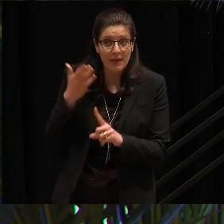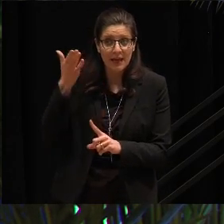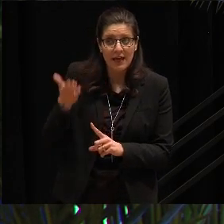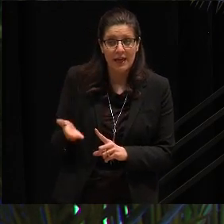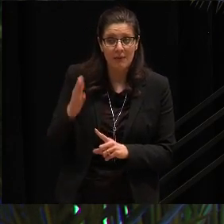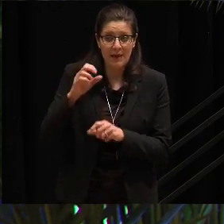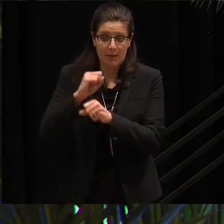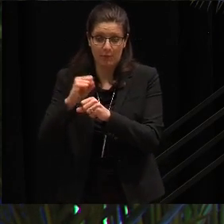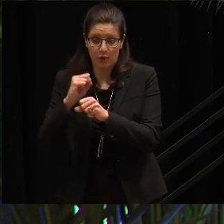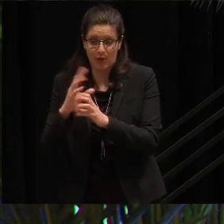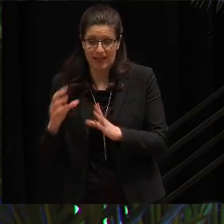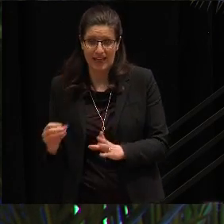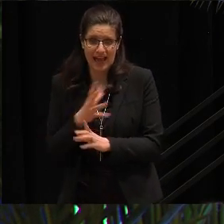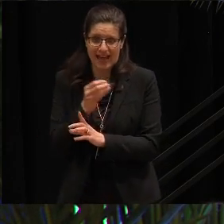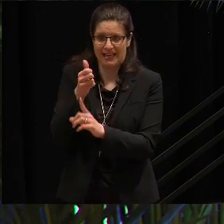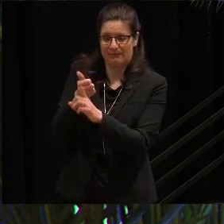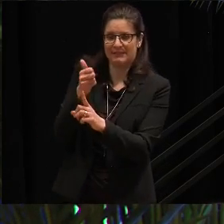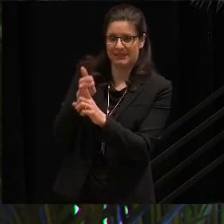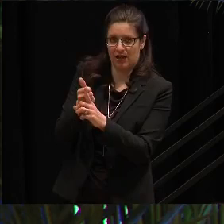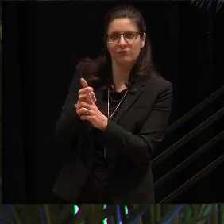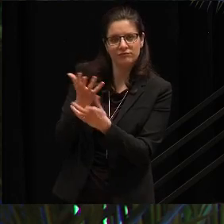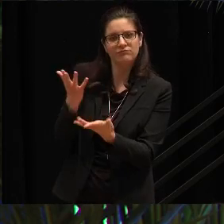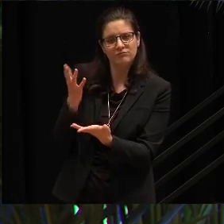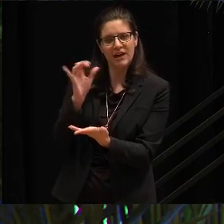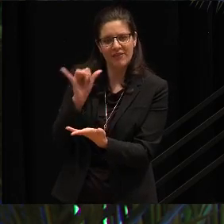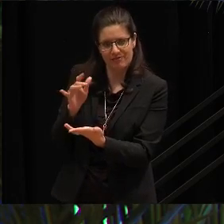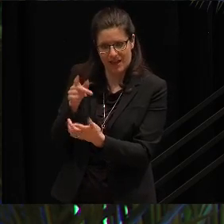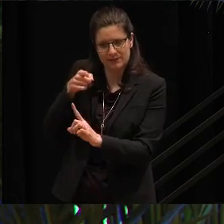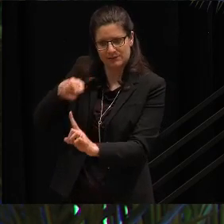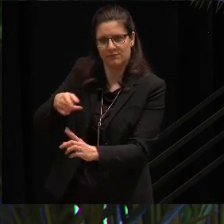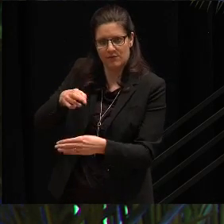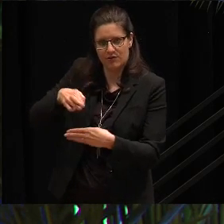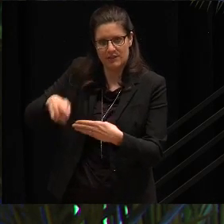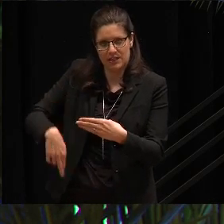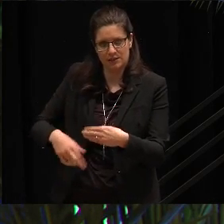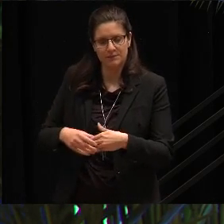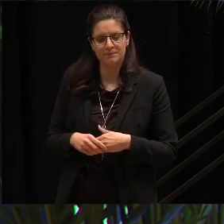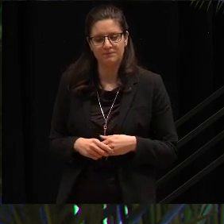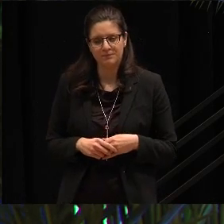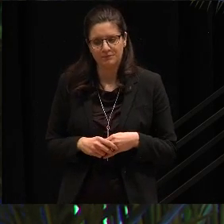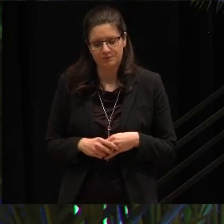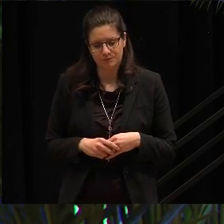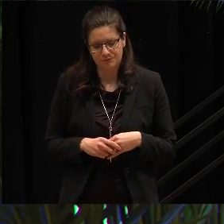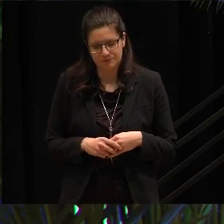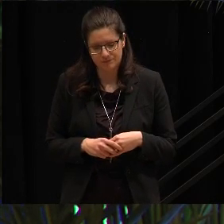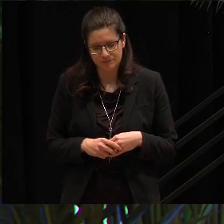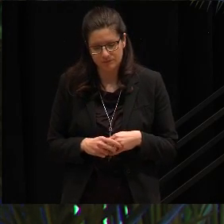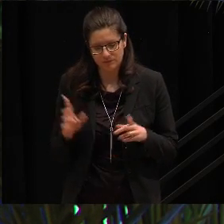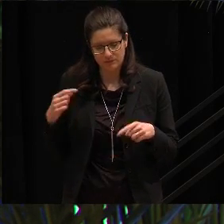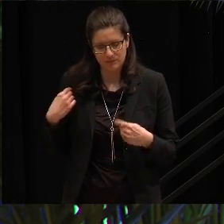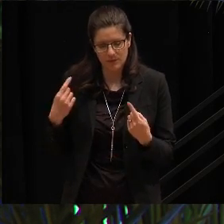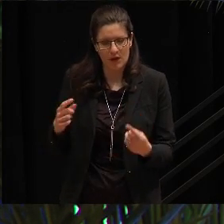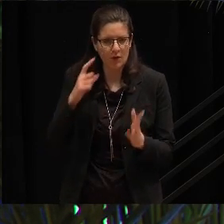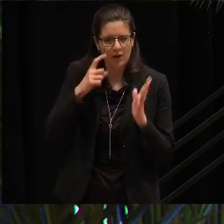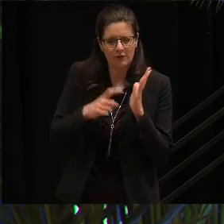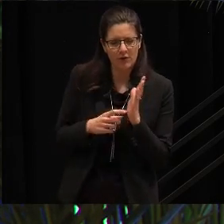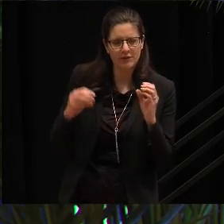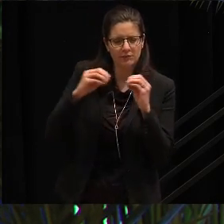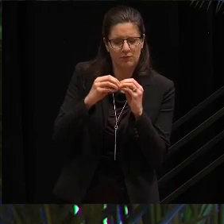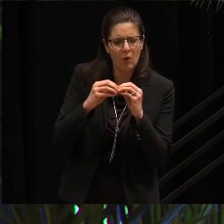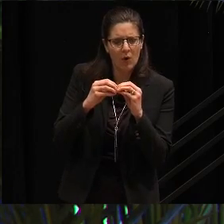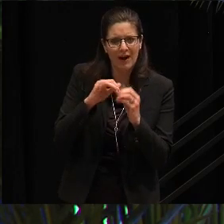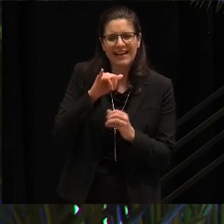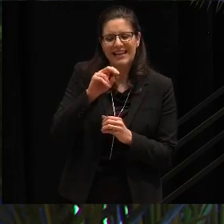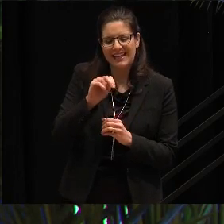campaign's employ and himself, ultimately himself, the buck stops there. And as we see more indictments coming out